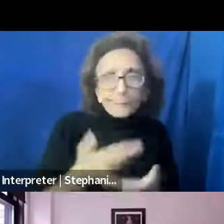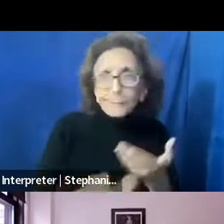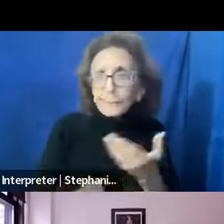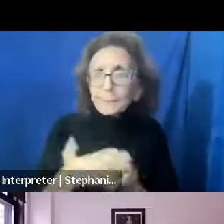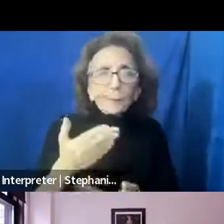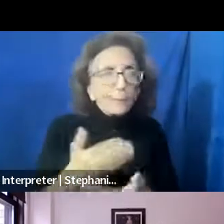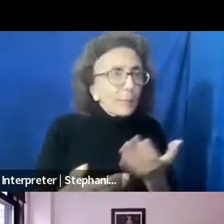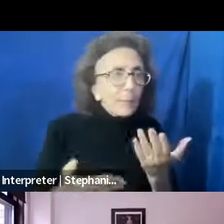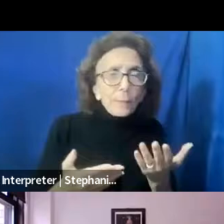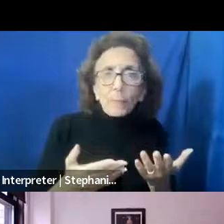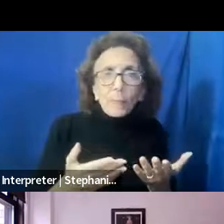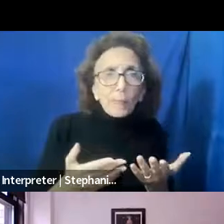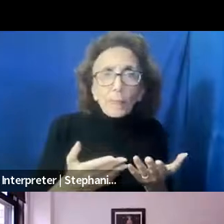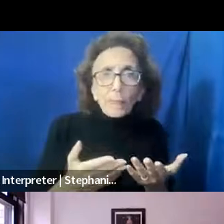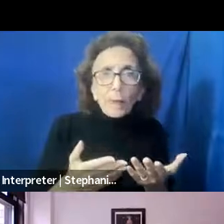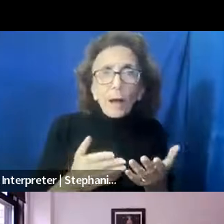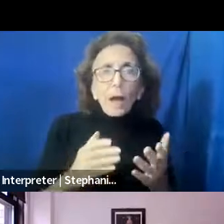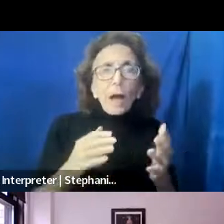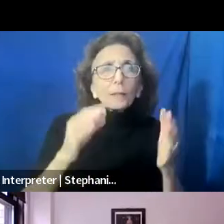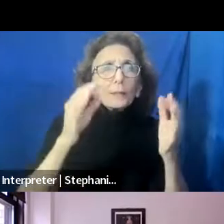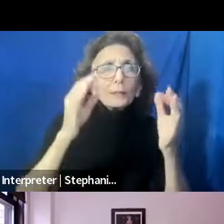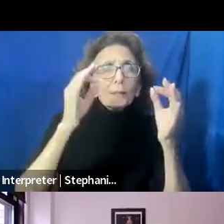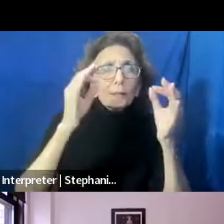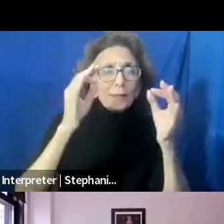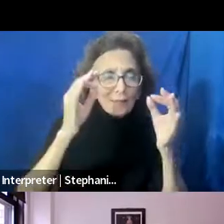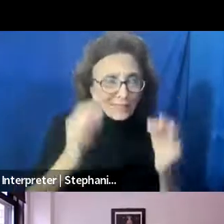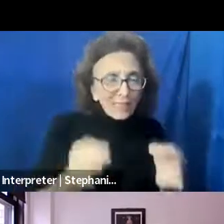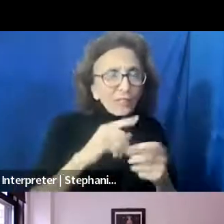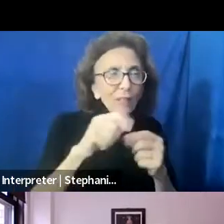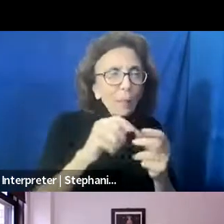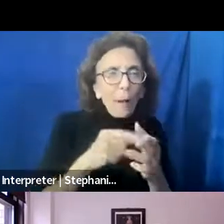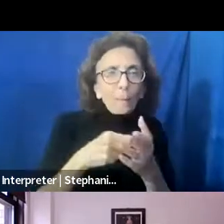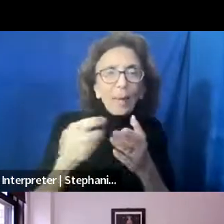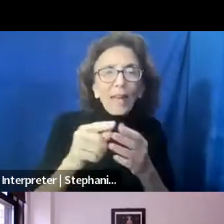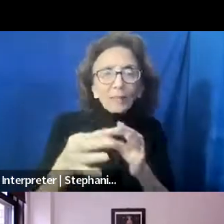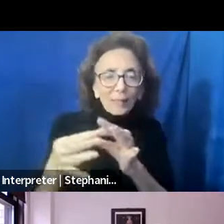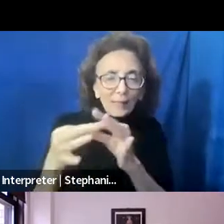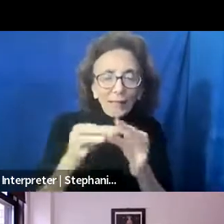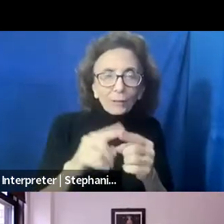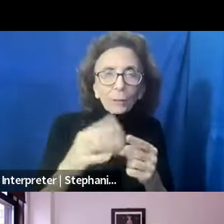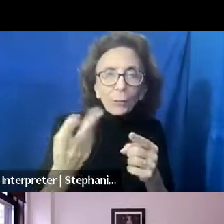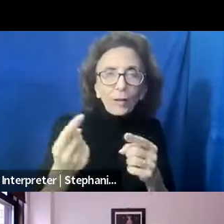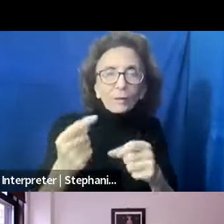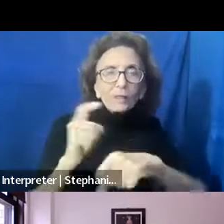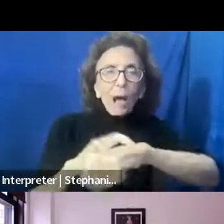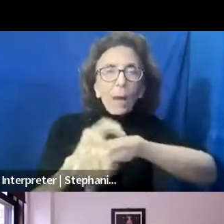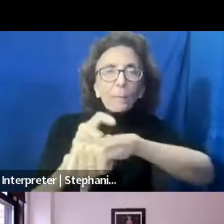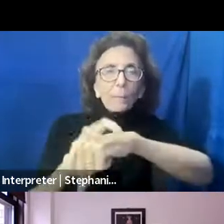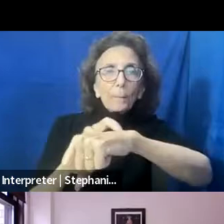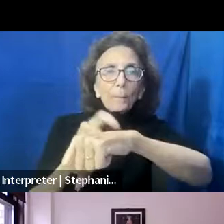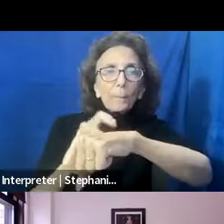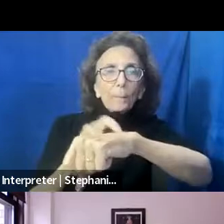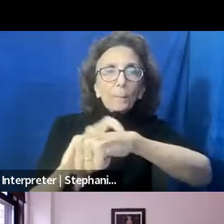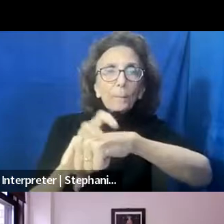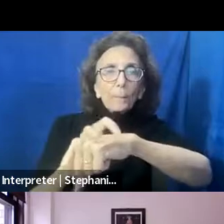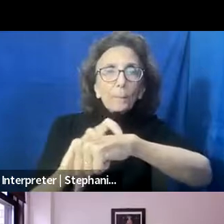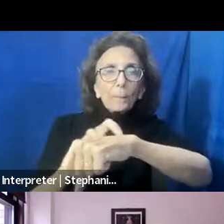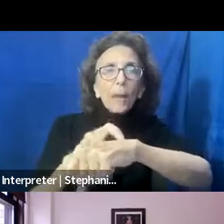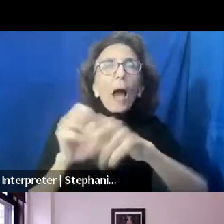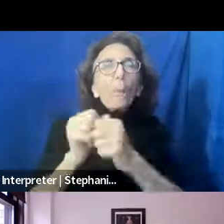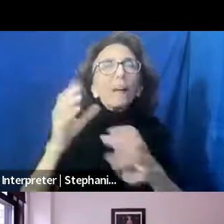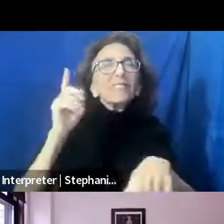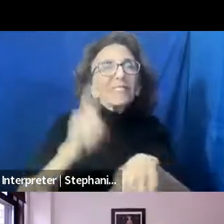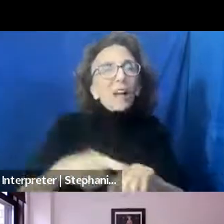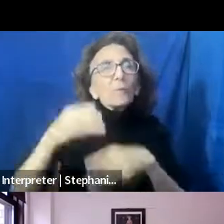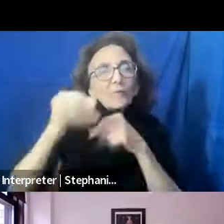what to tie our decisions about compensation to, and time made sense in a lot of ways. So